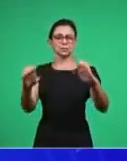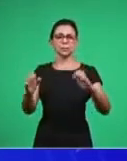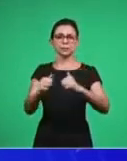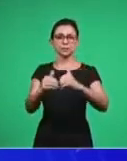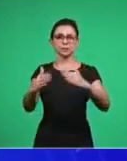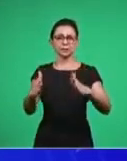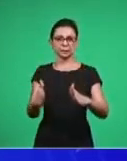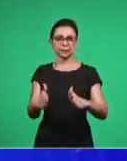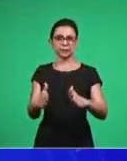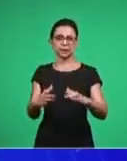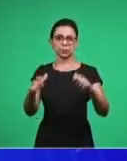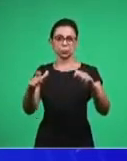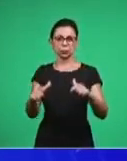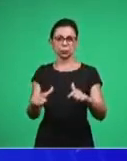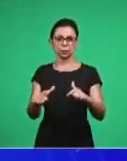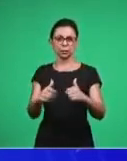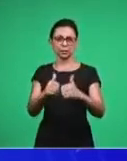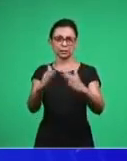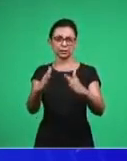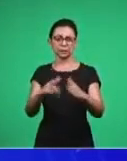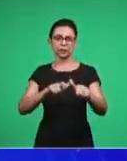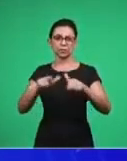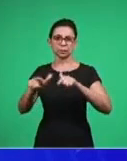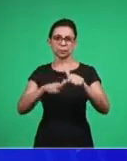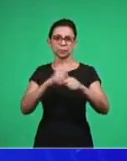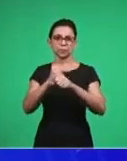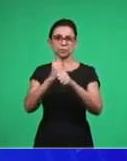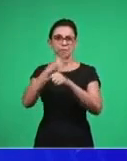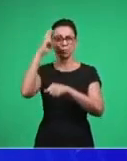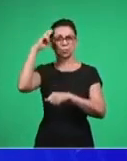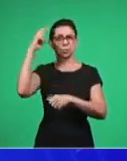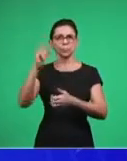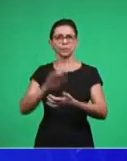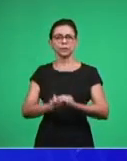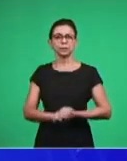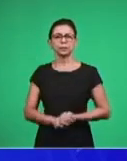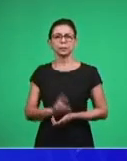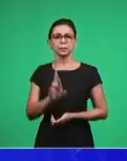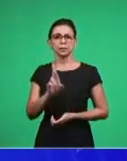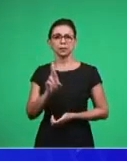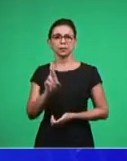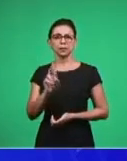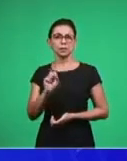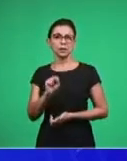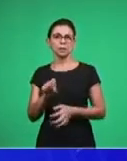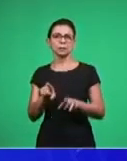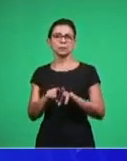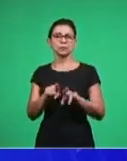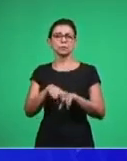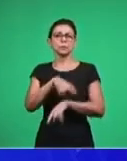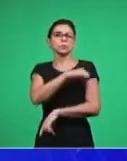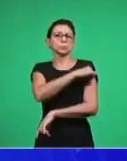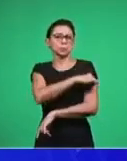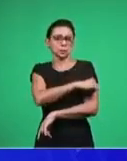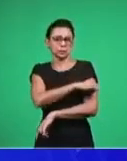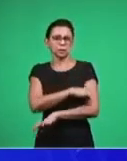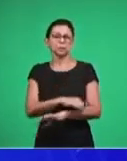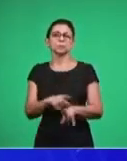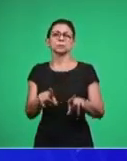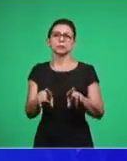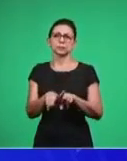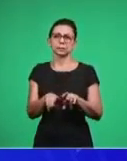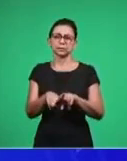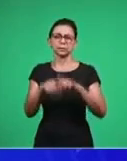There were various evangelizations in Rio Grande do Sul and Rio.